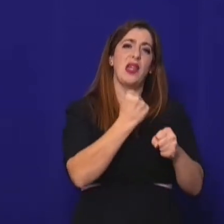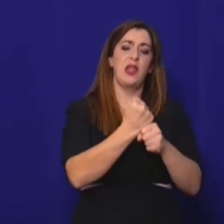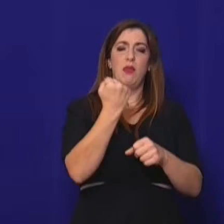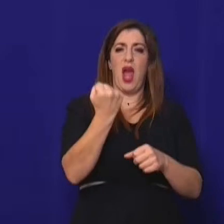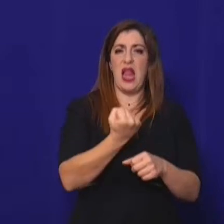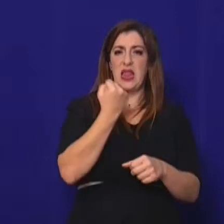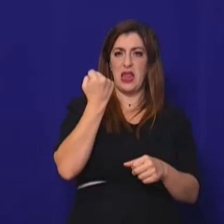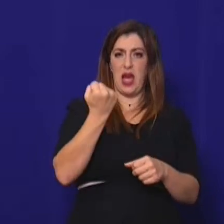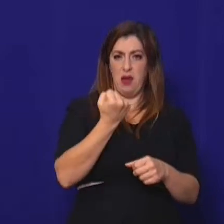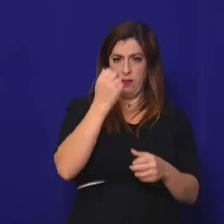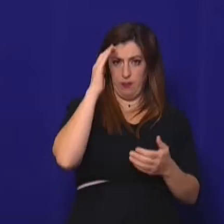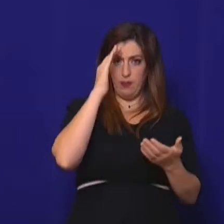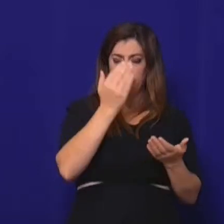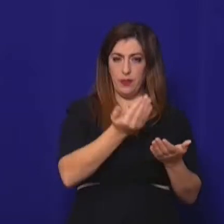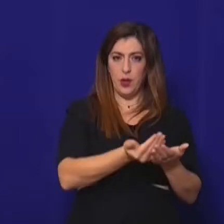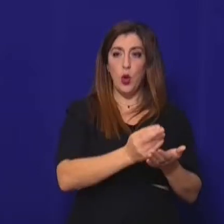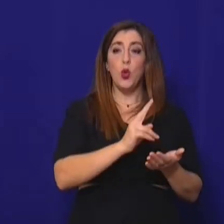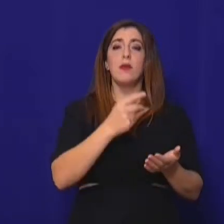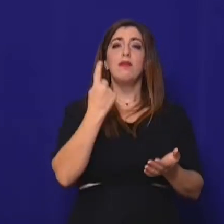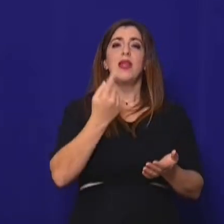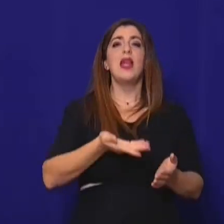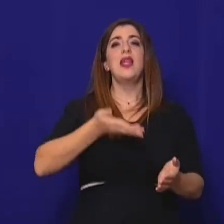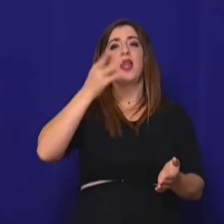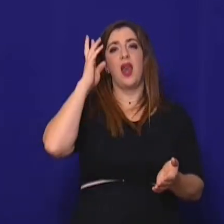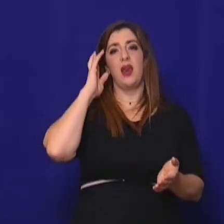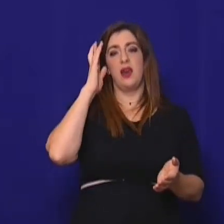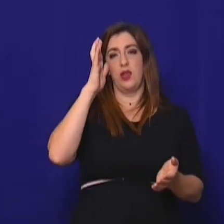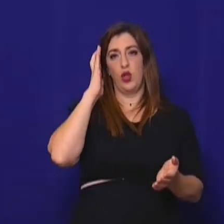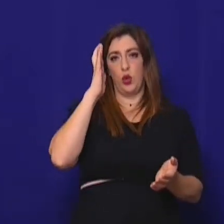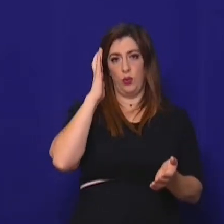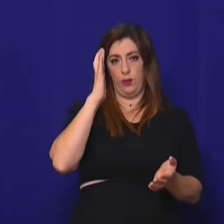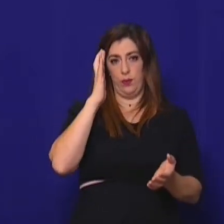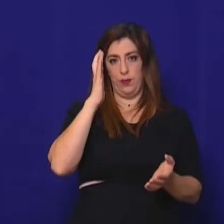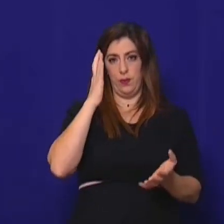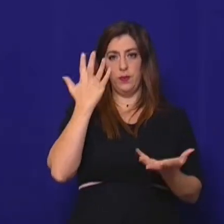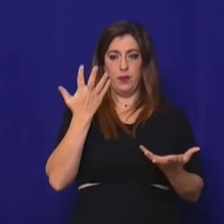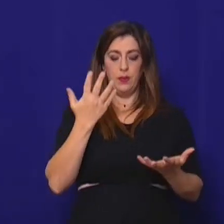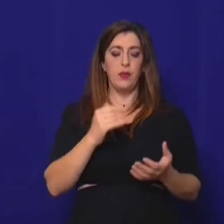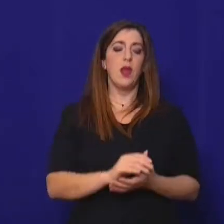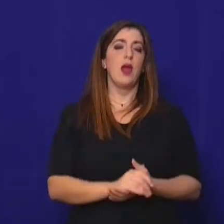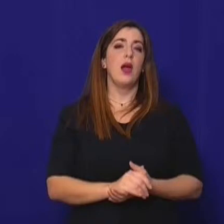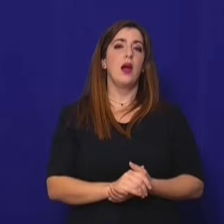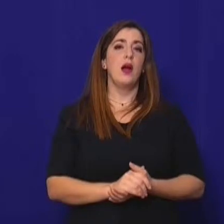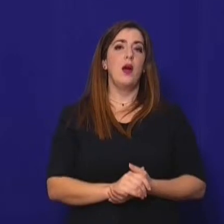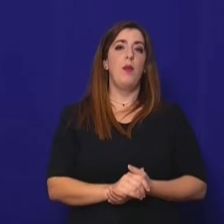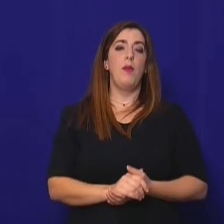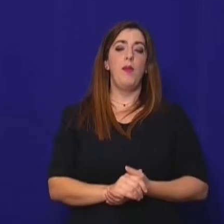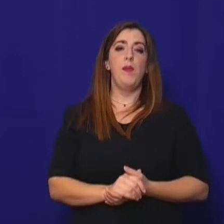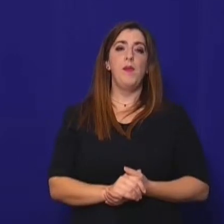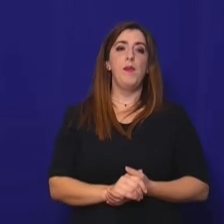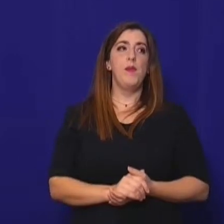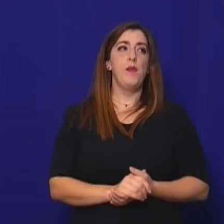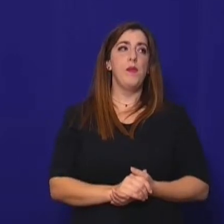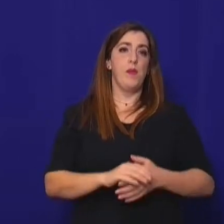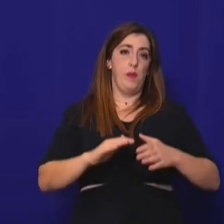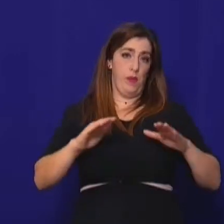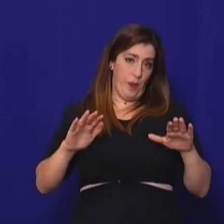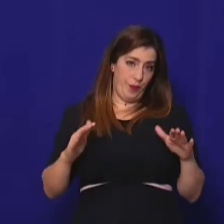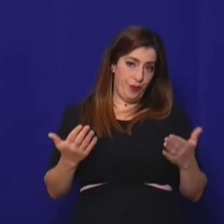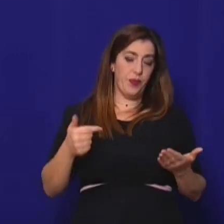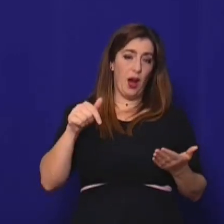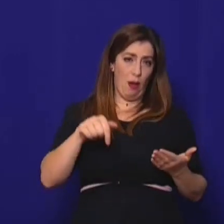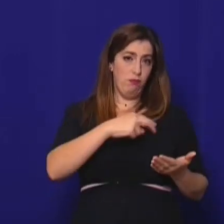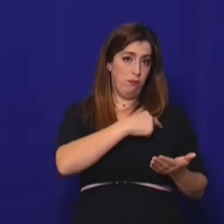lil nies li iktar ikunu f'riskju li jkollhom iżjed komplikazzjonijiet u mwiet. U allura aħna wkoll